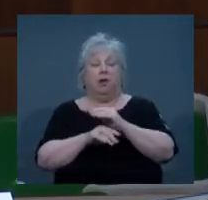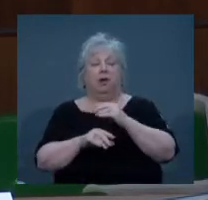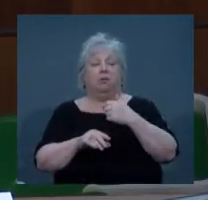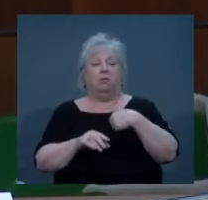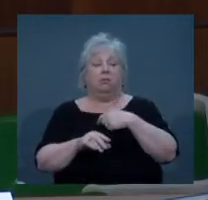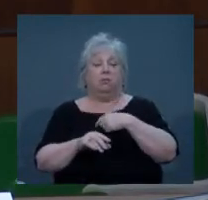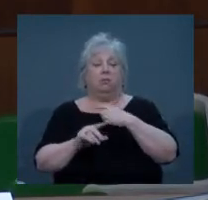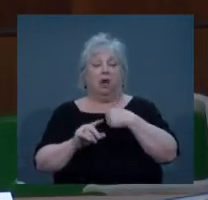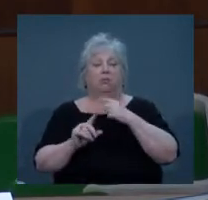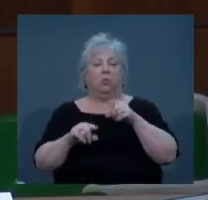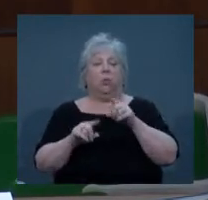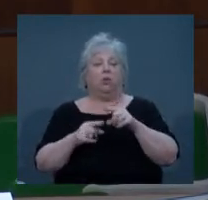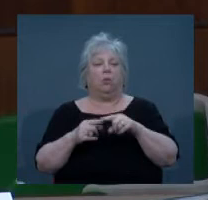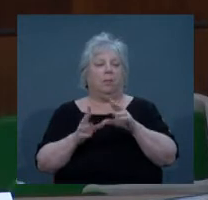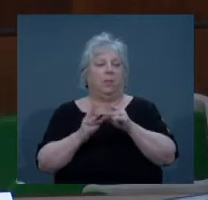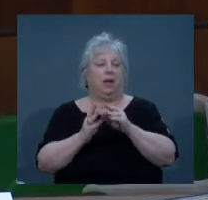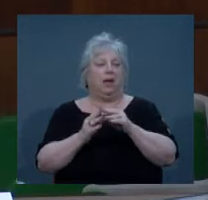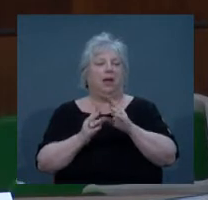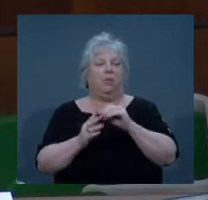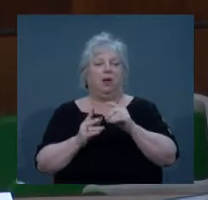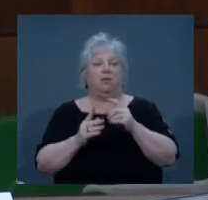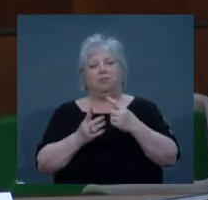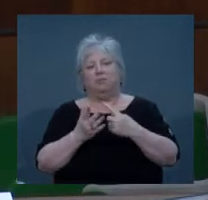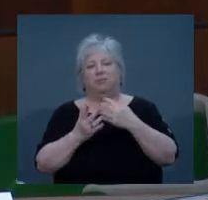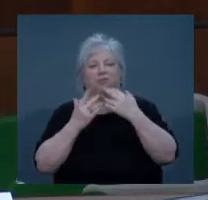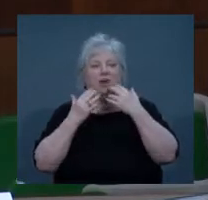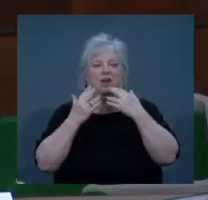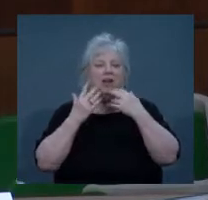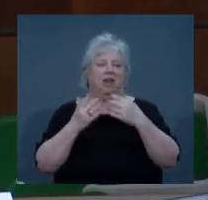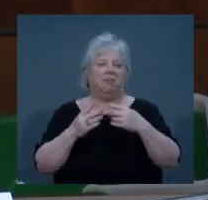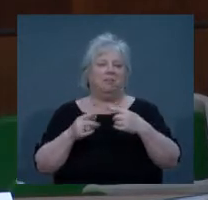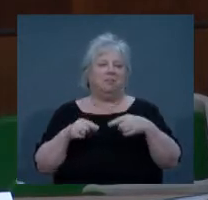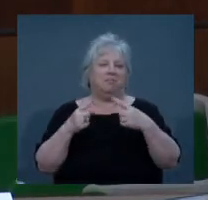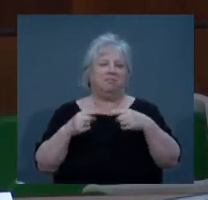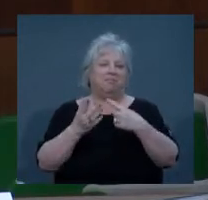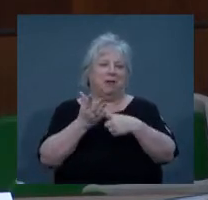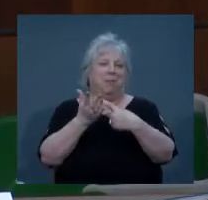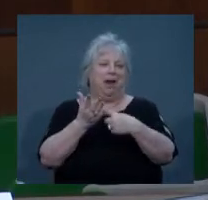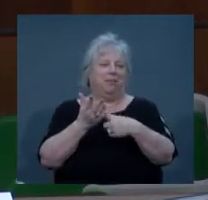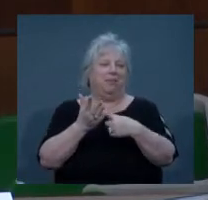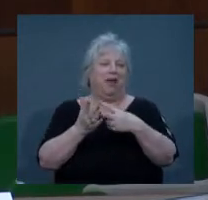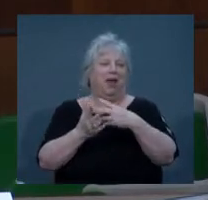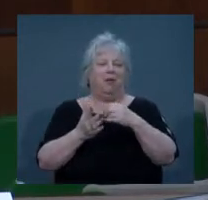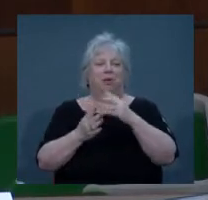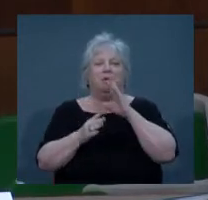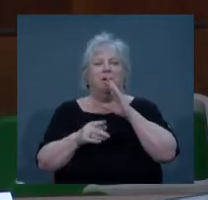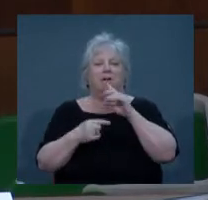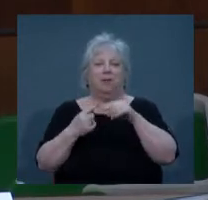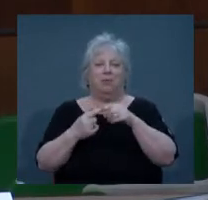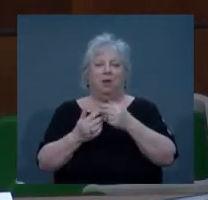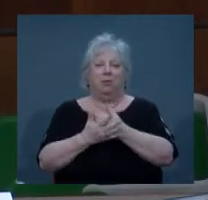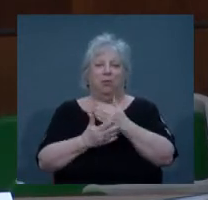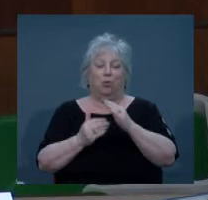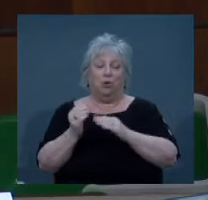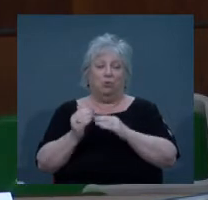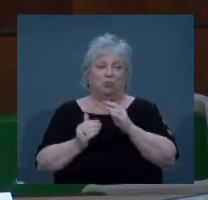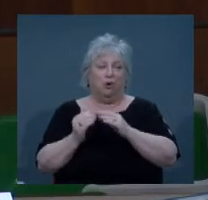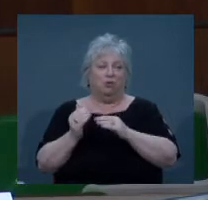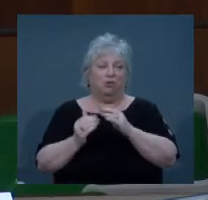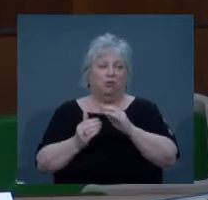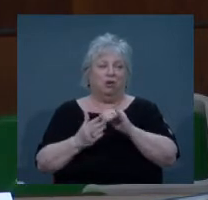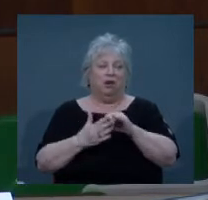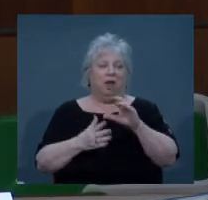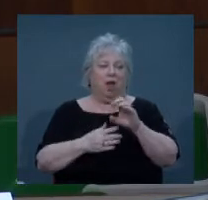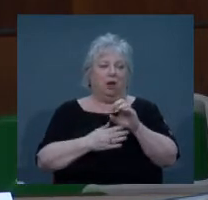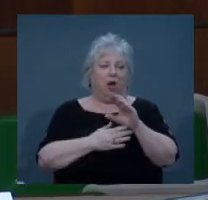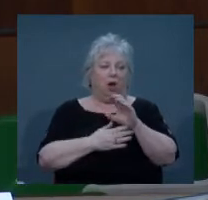debate. It was friendly. And we were talking about new construction that code